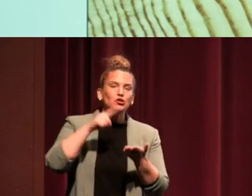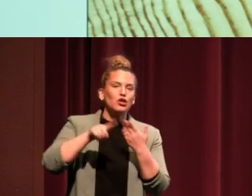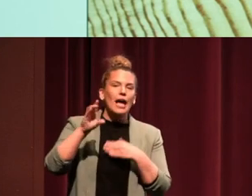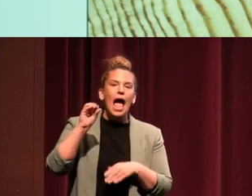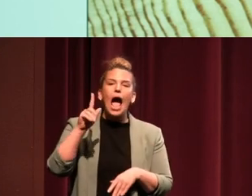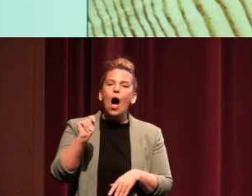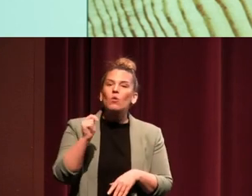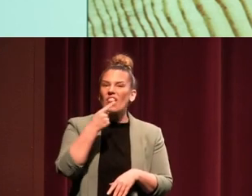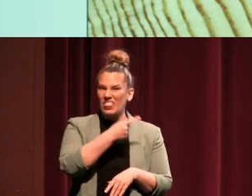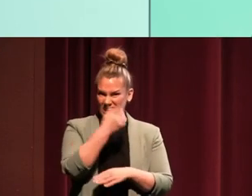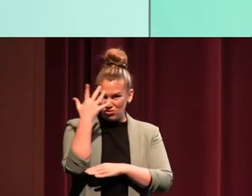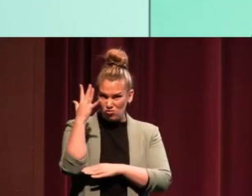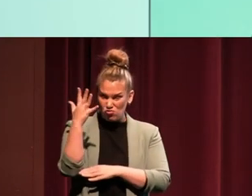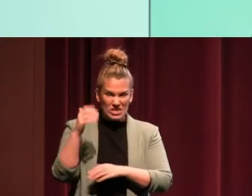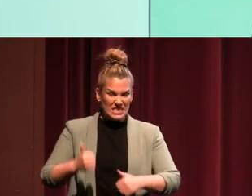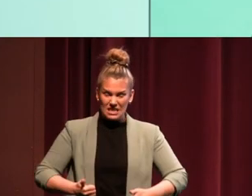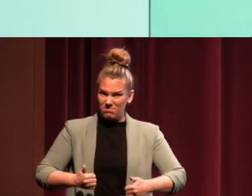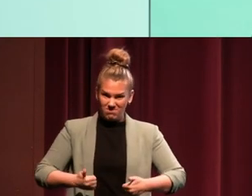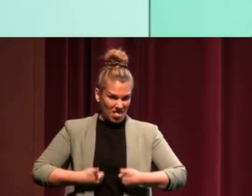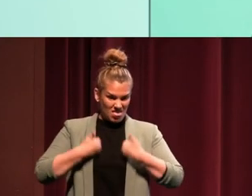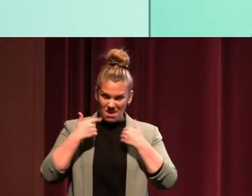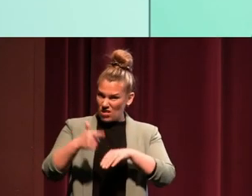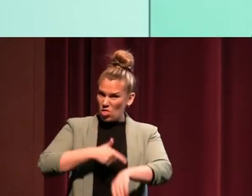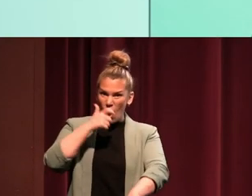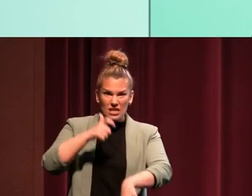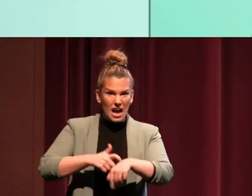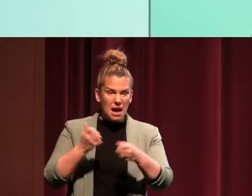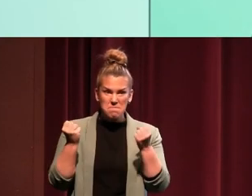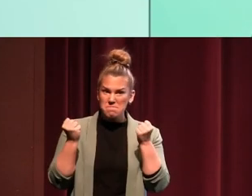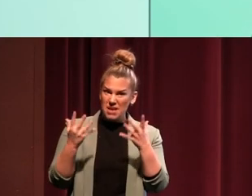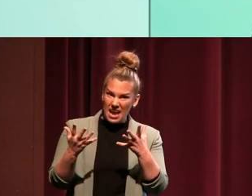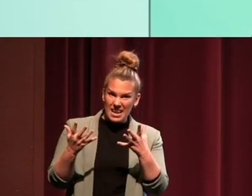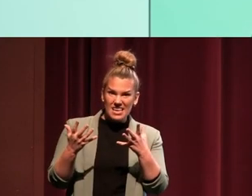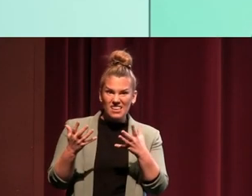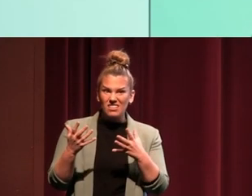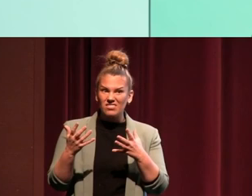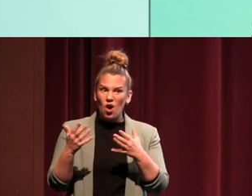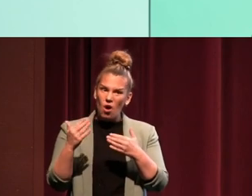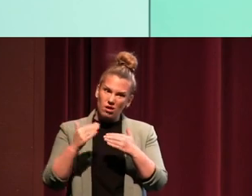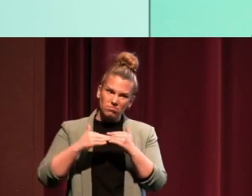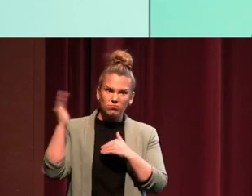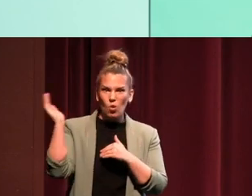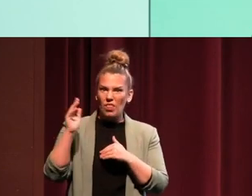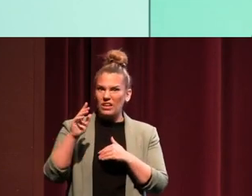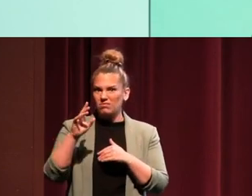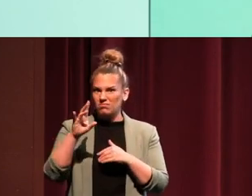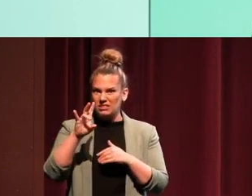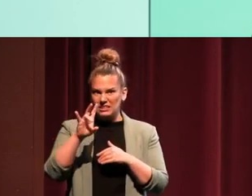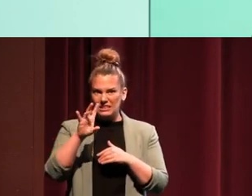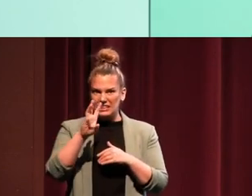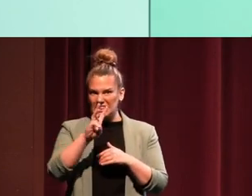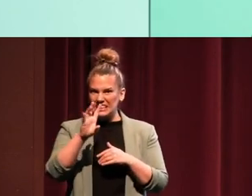time. Many of them are 600 and 700 years old. Back to the map.